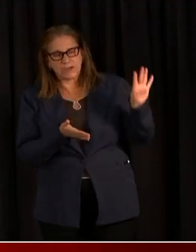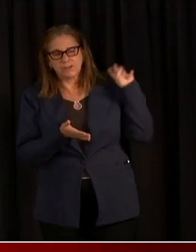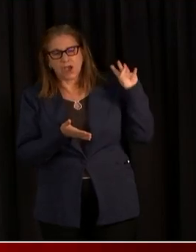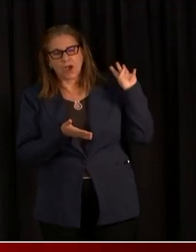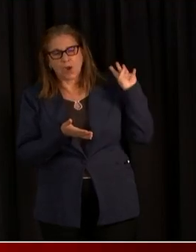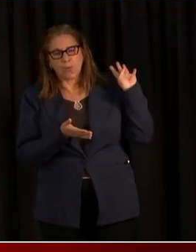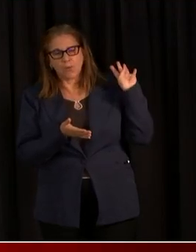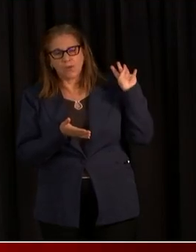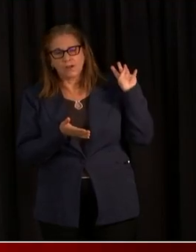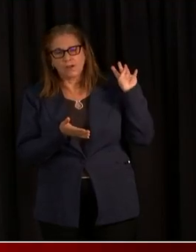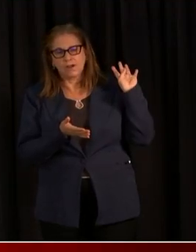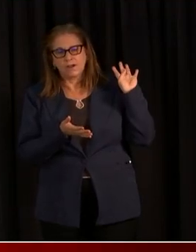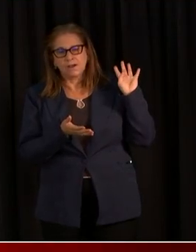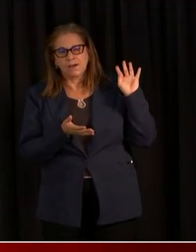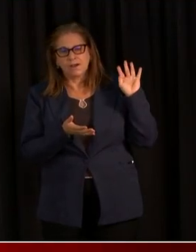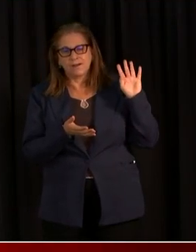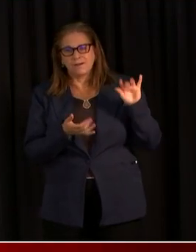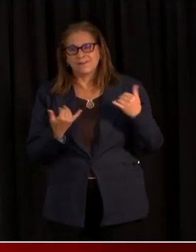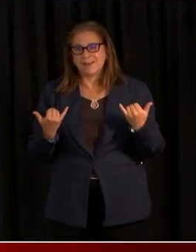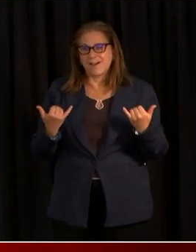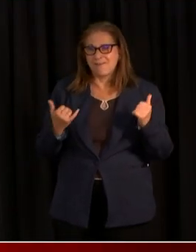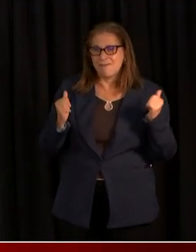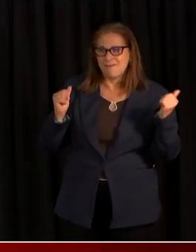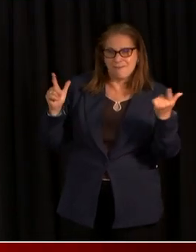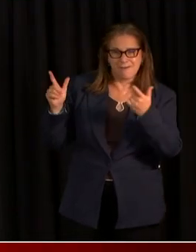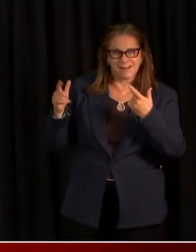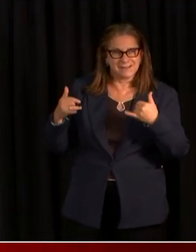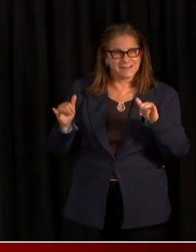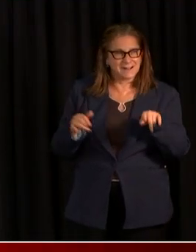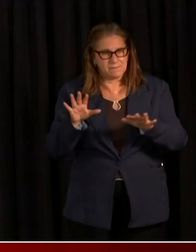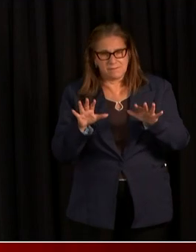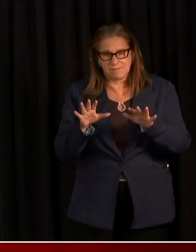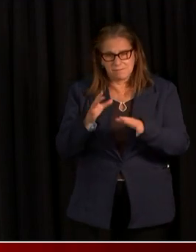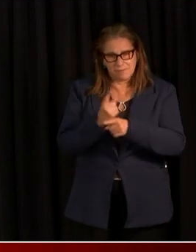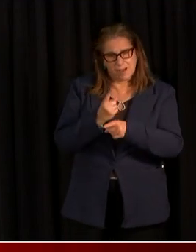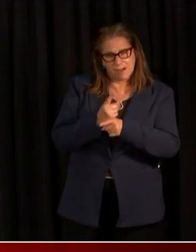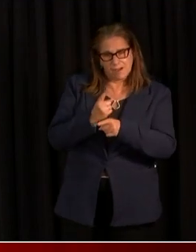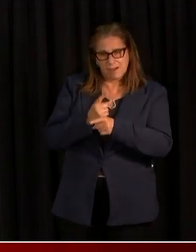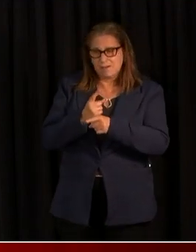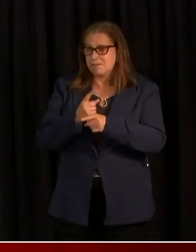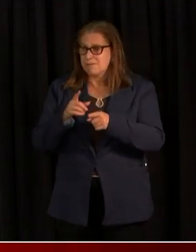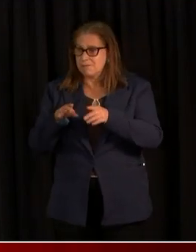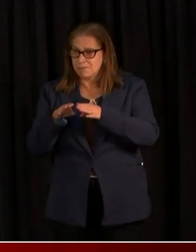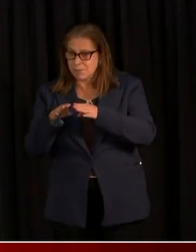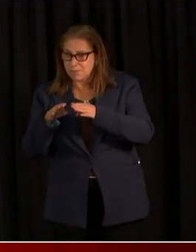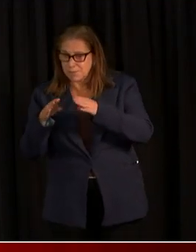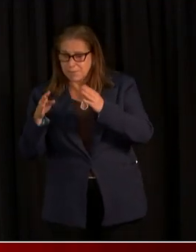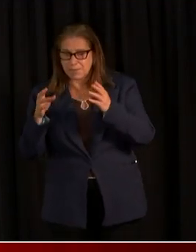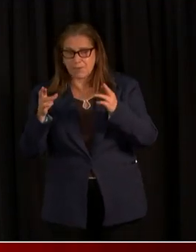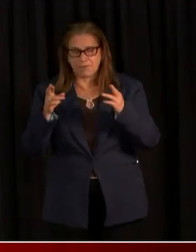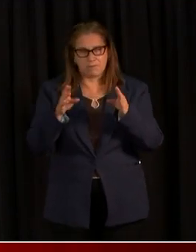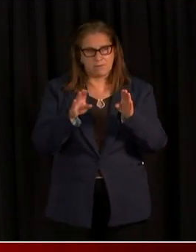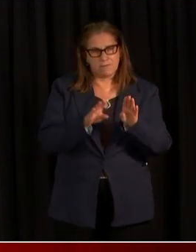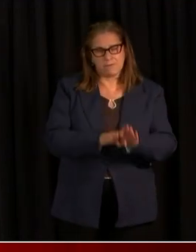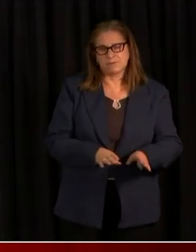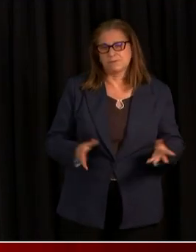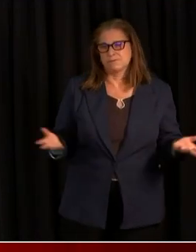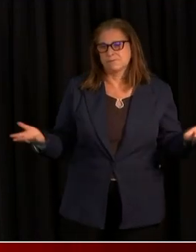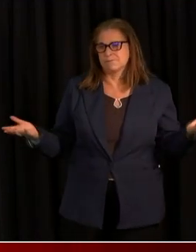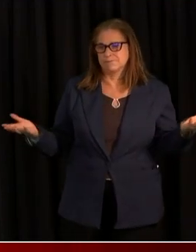are either people are thinking about starting or have started turned down. And all of